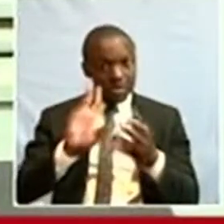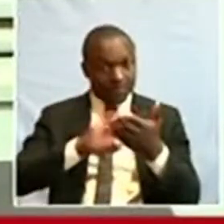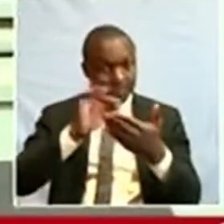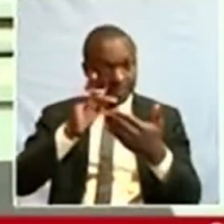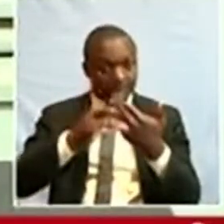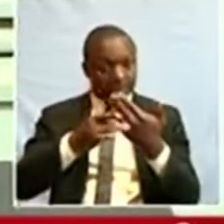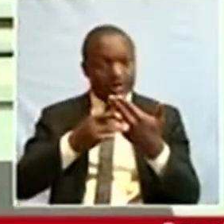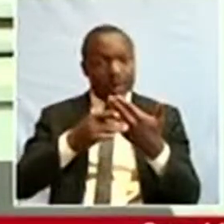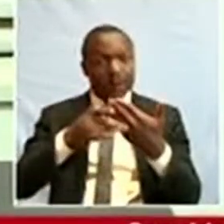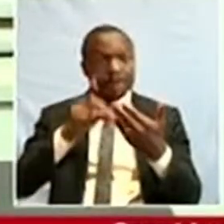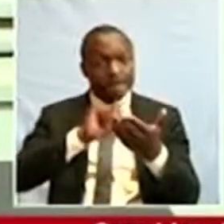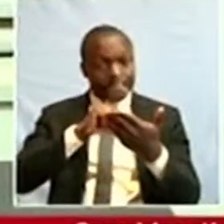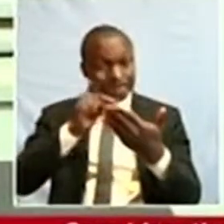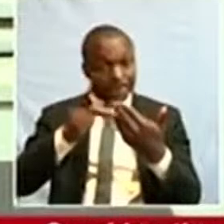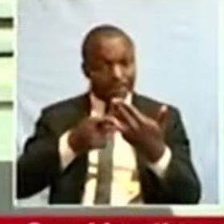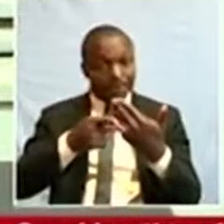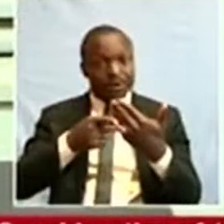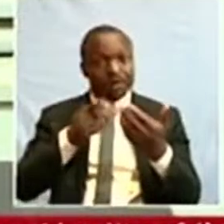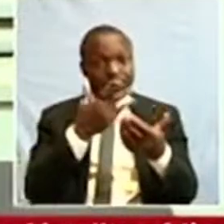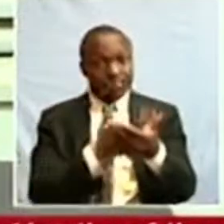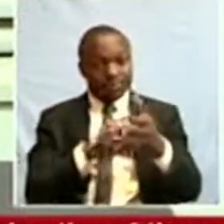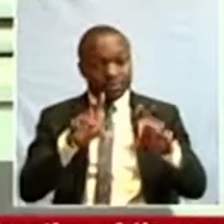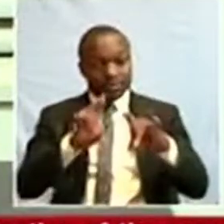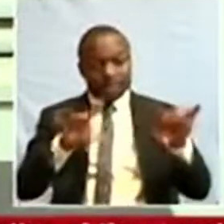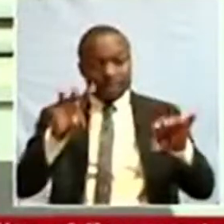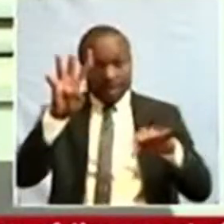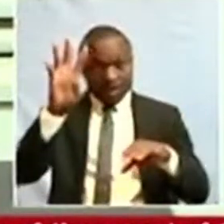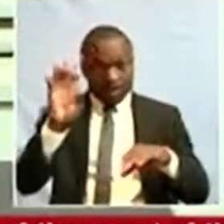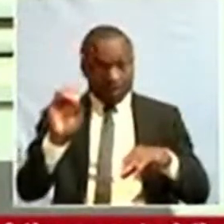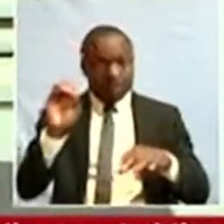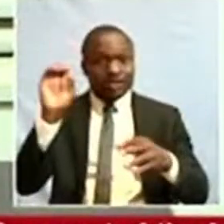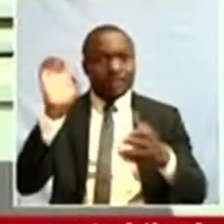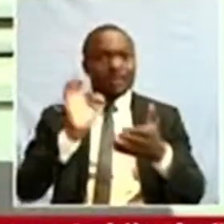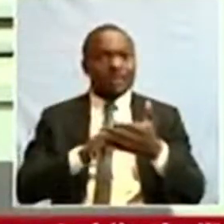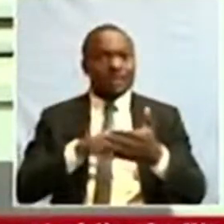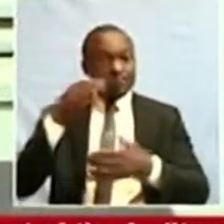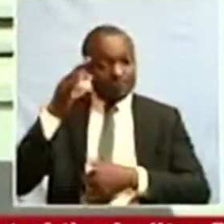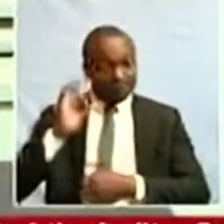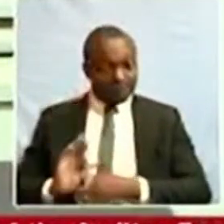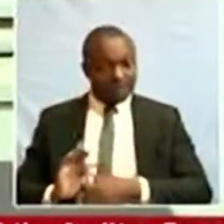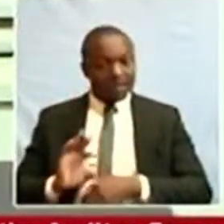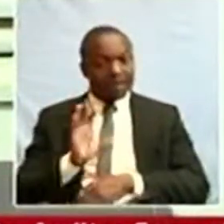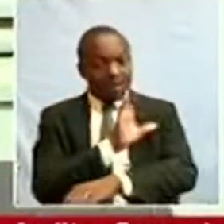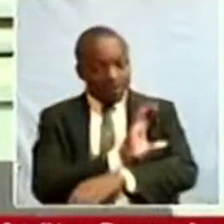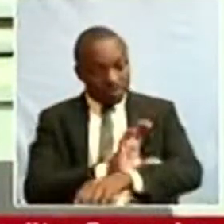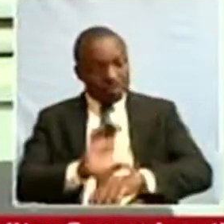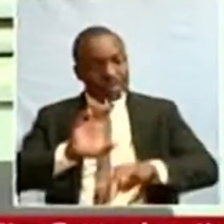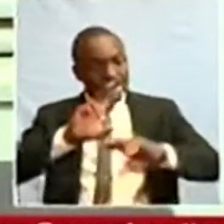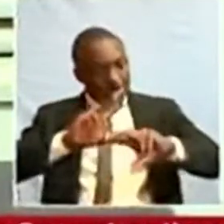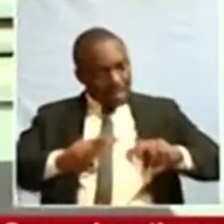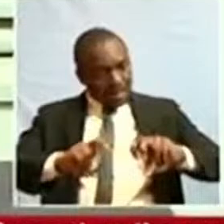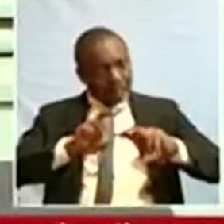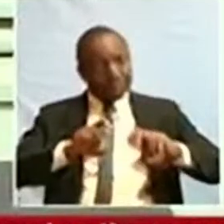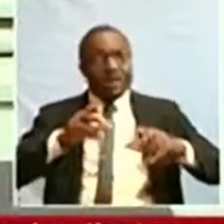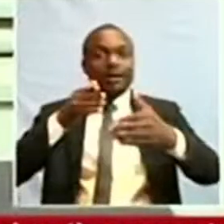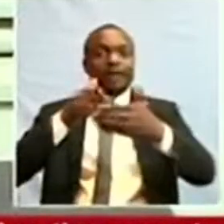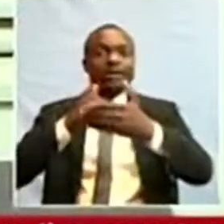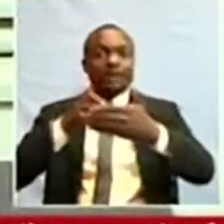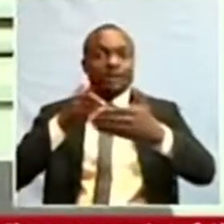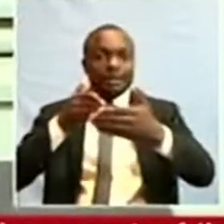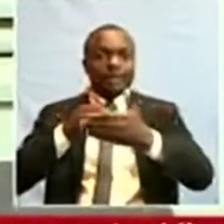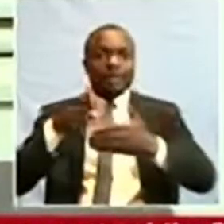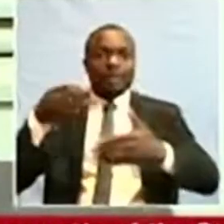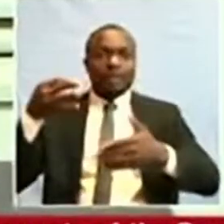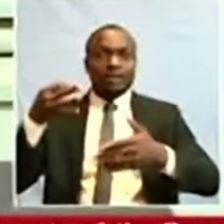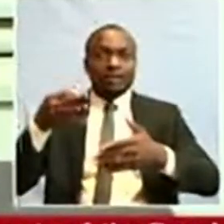FSP. All 40,000 beneficiaries were electronically checked against the FSIP, and we didn't have